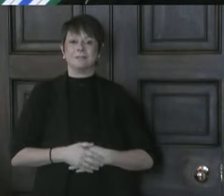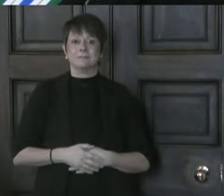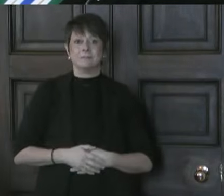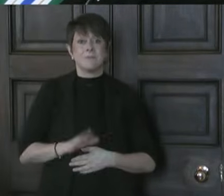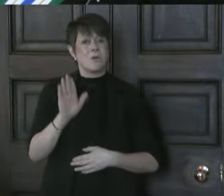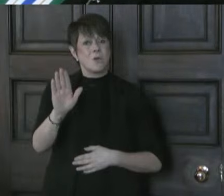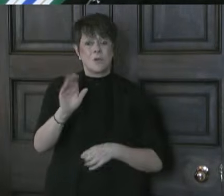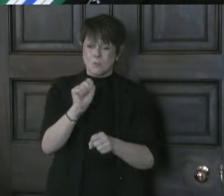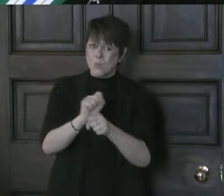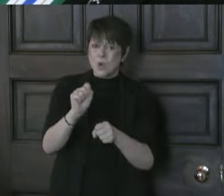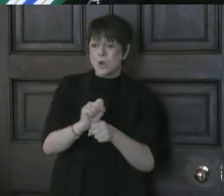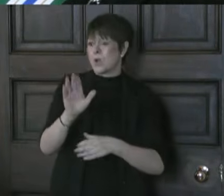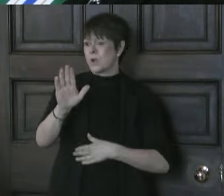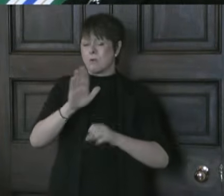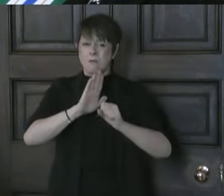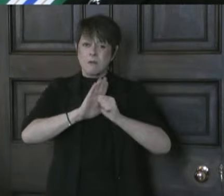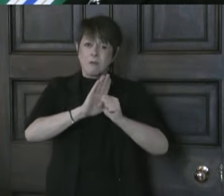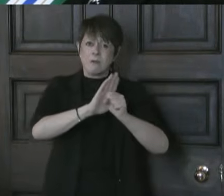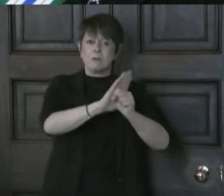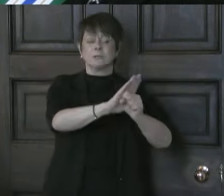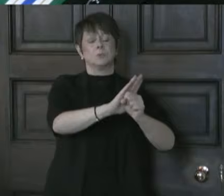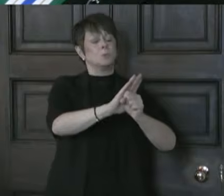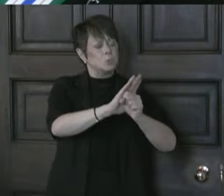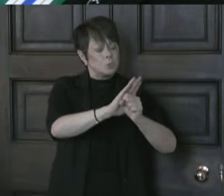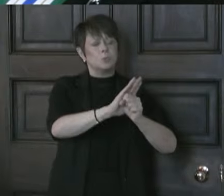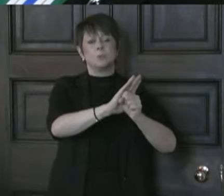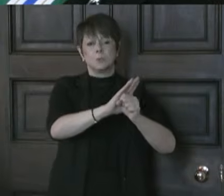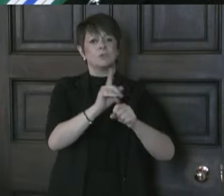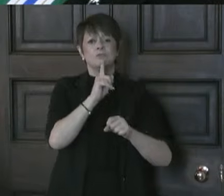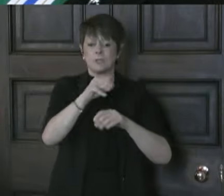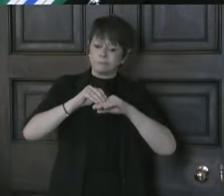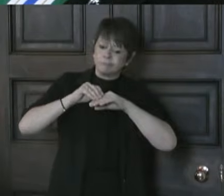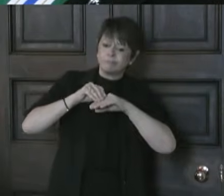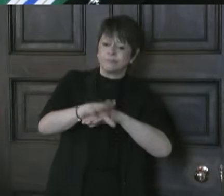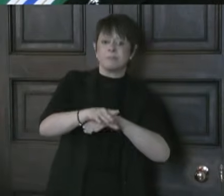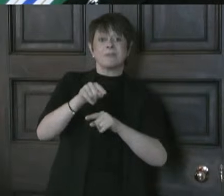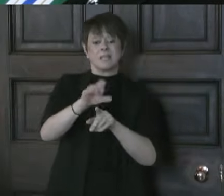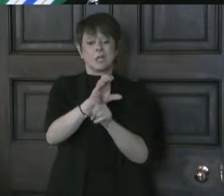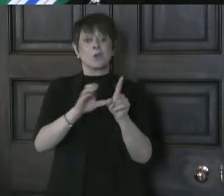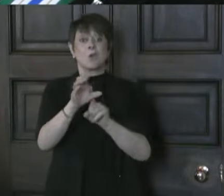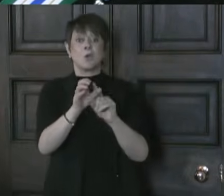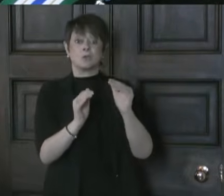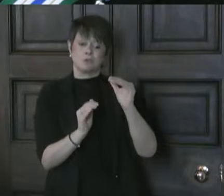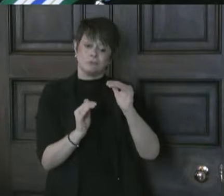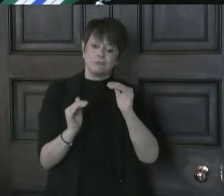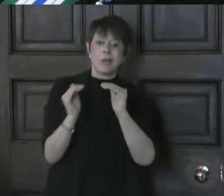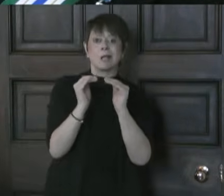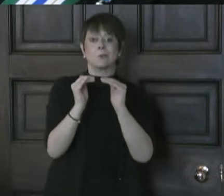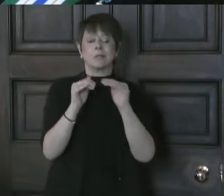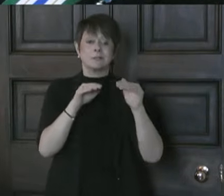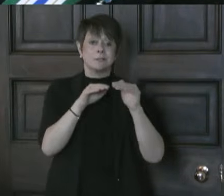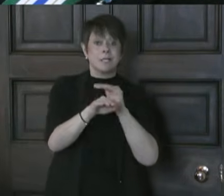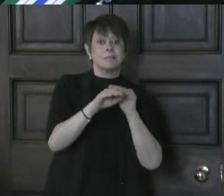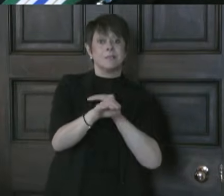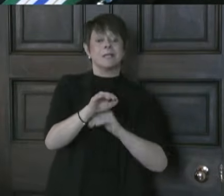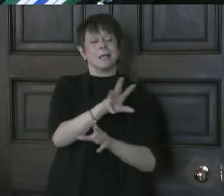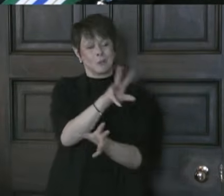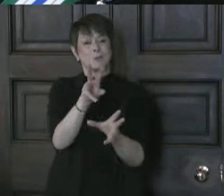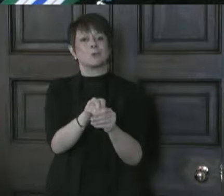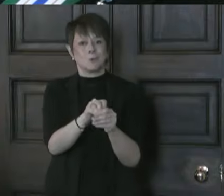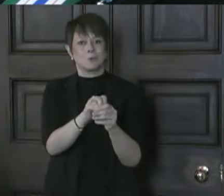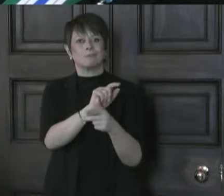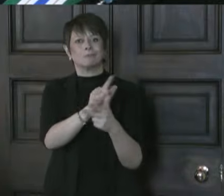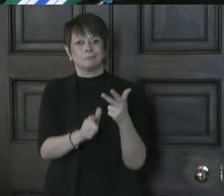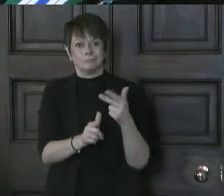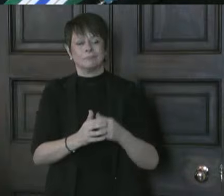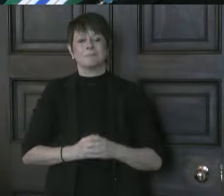work and advocacy has contributed to a growing culture of equity, accessibility, and inclusion.